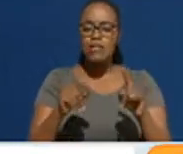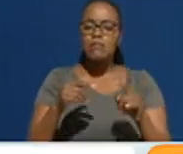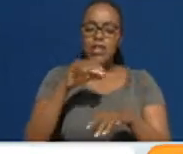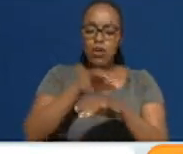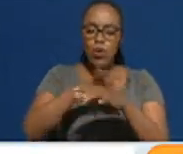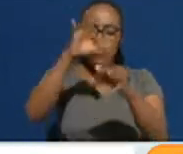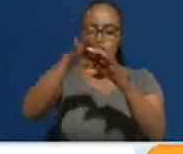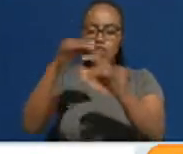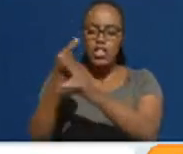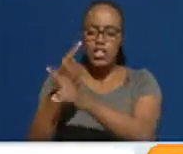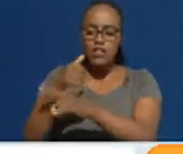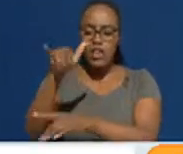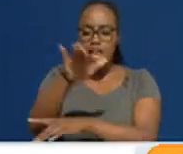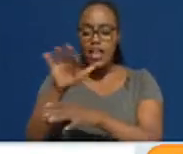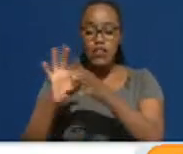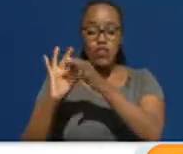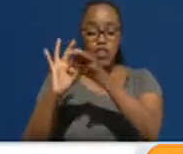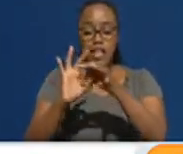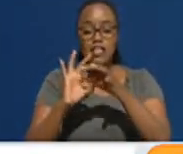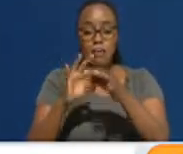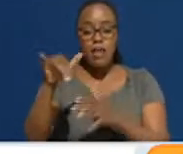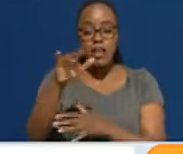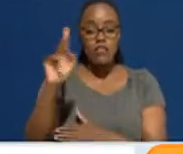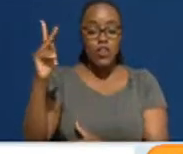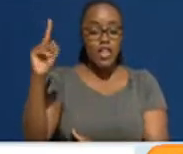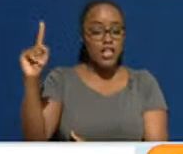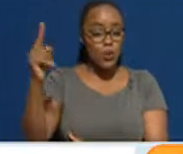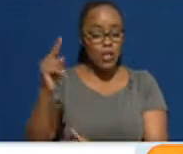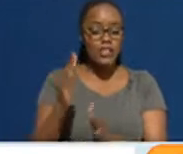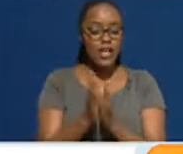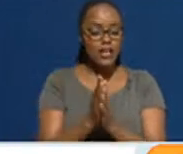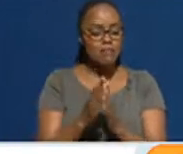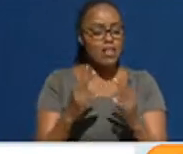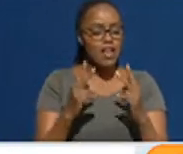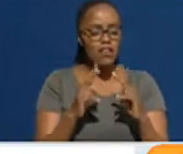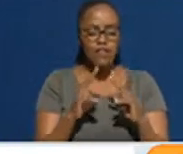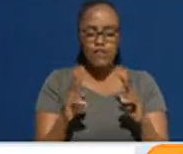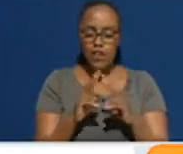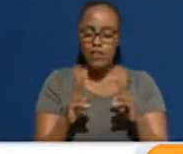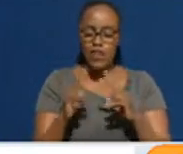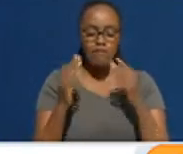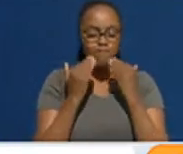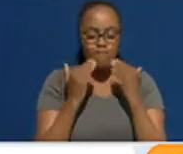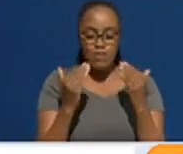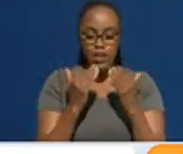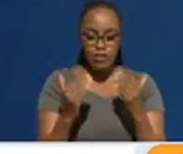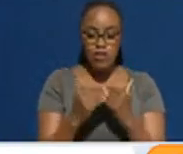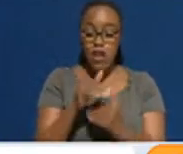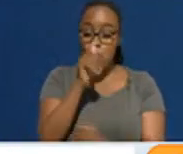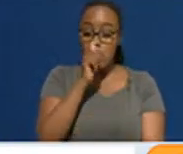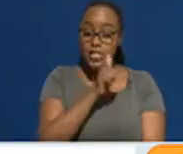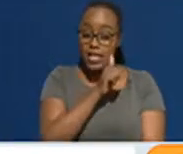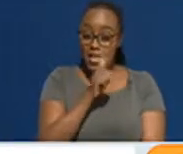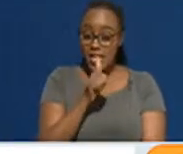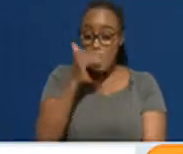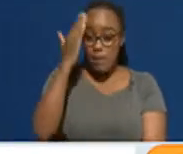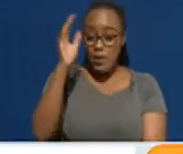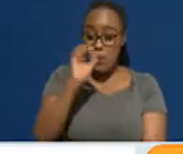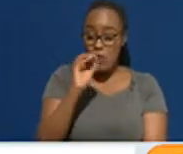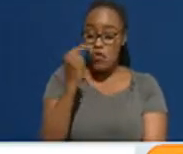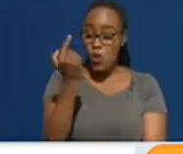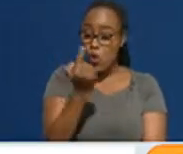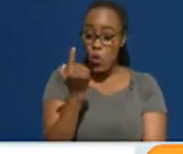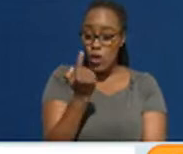board from Azimio, of course from Kenya Kwanza, and I'm very grateful. I don't know what secret could be. I've just